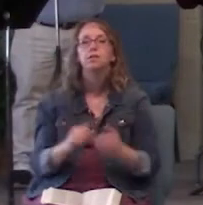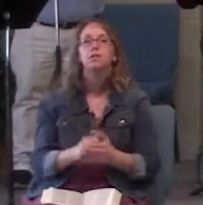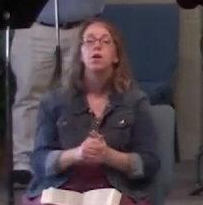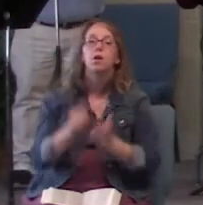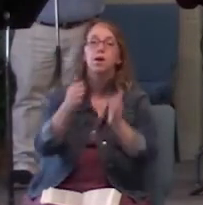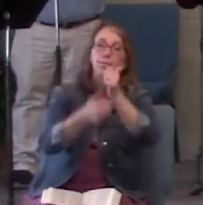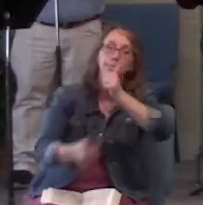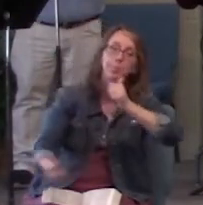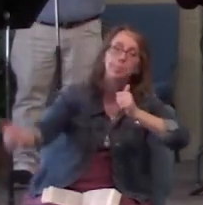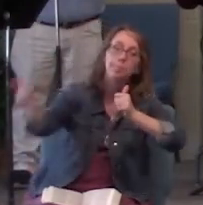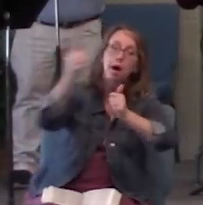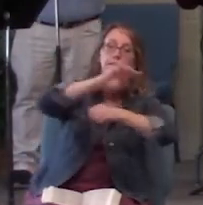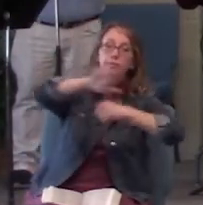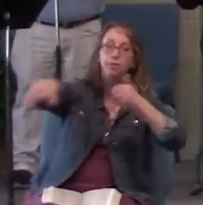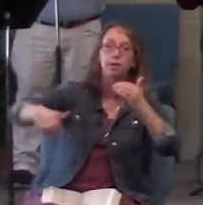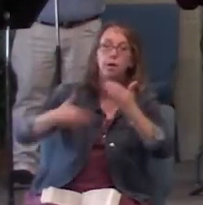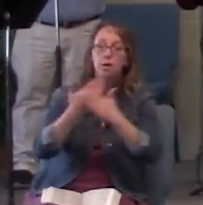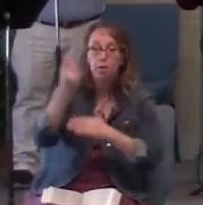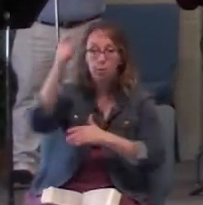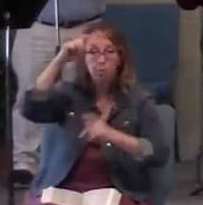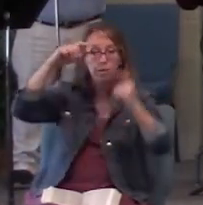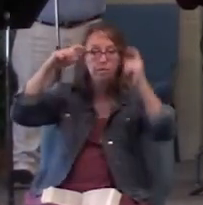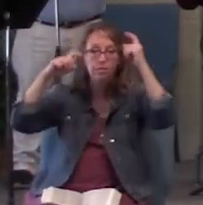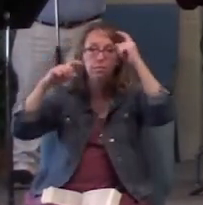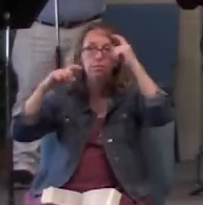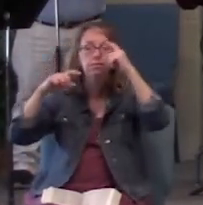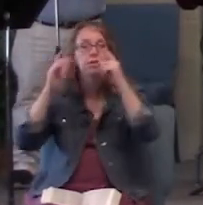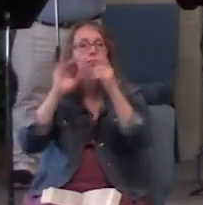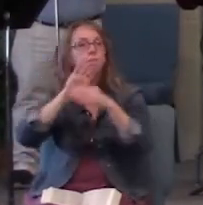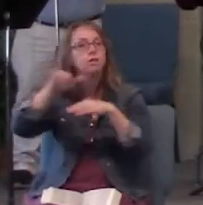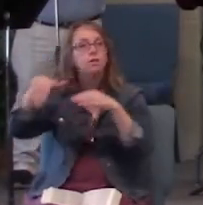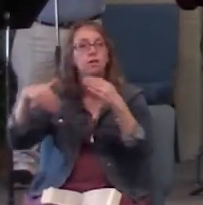above all wisdom.